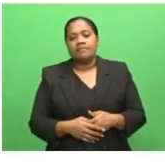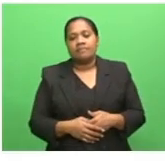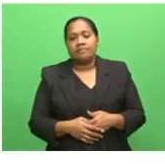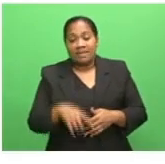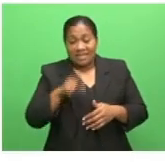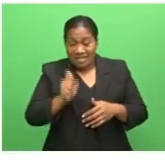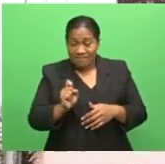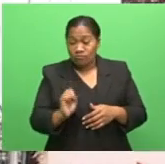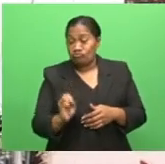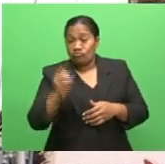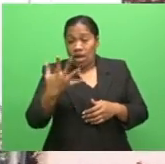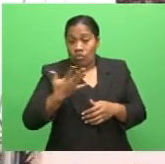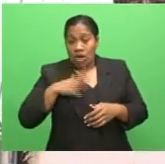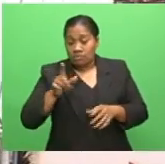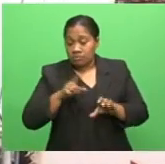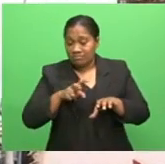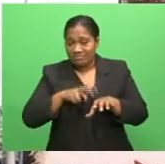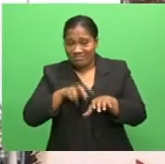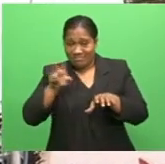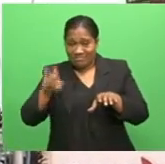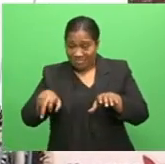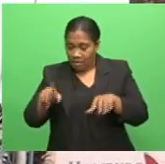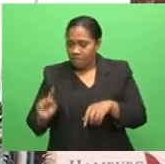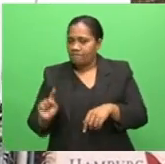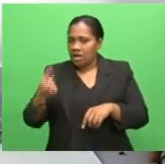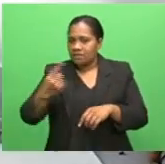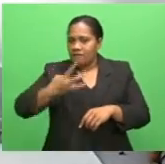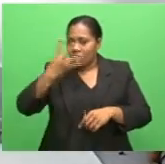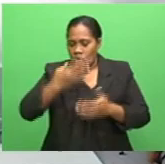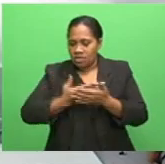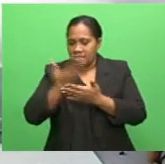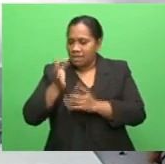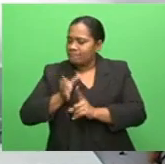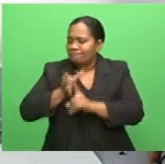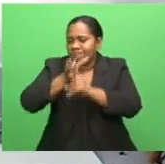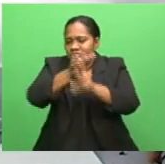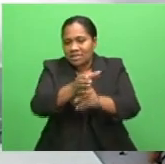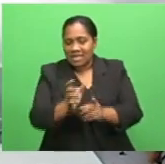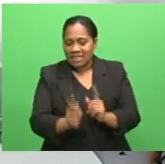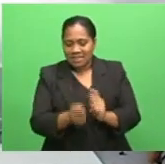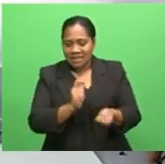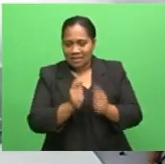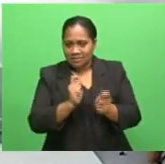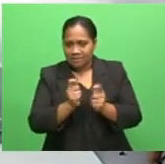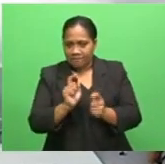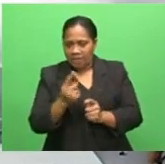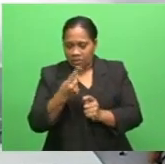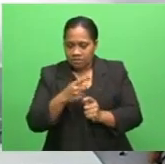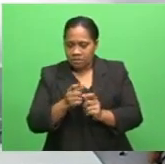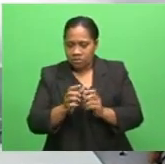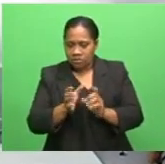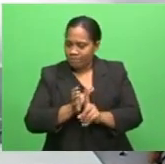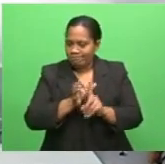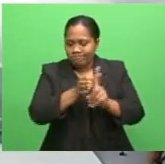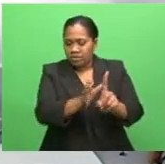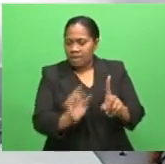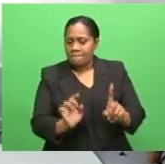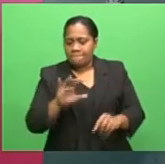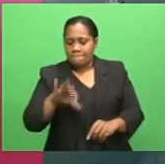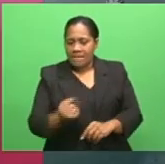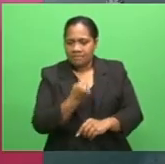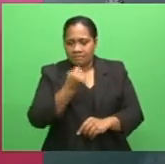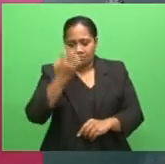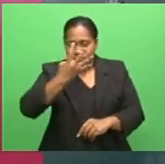to come ashore, they have to serve 14 days quarantine plus test as the procedure we have in place. So there is